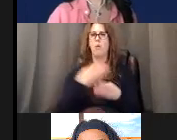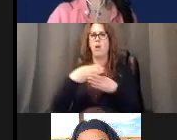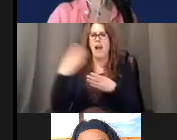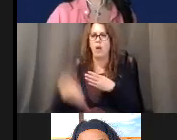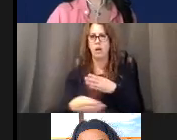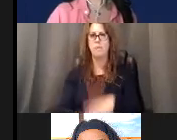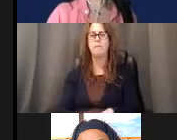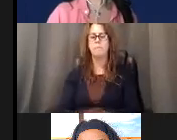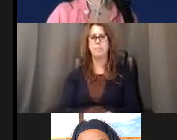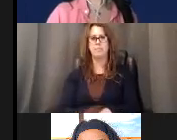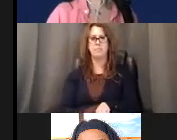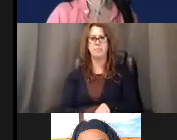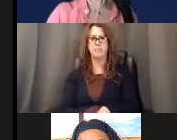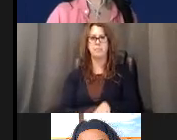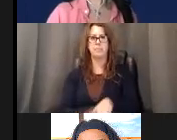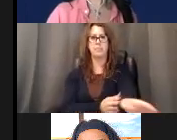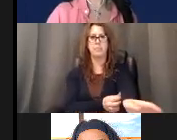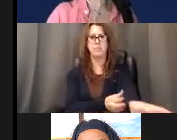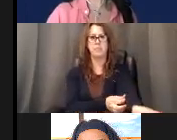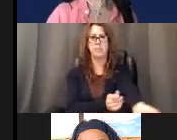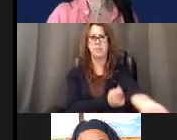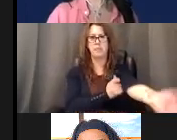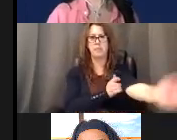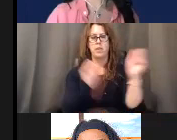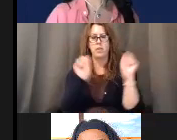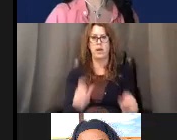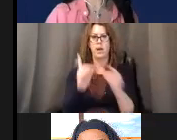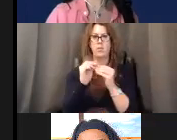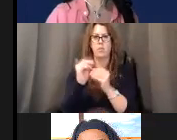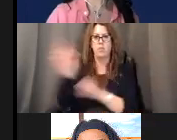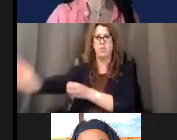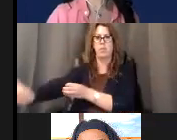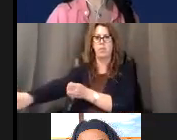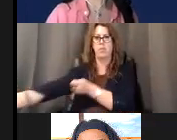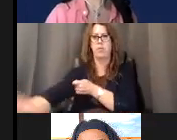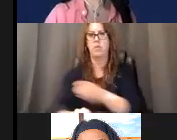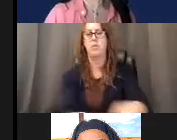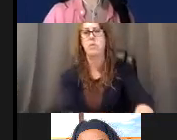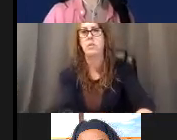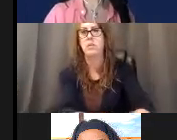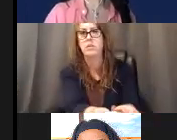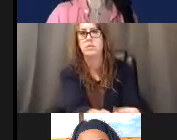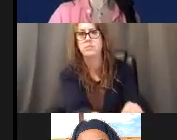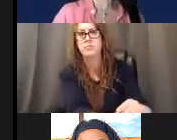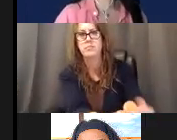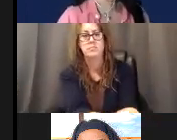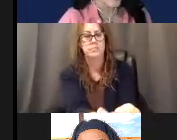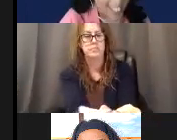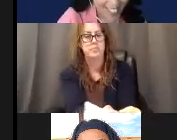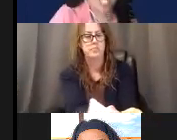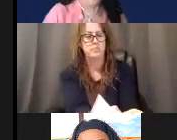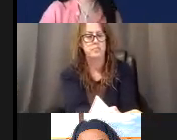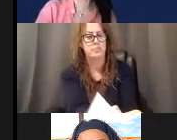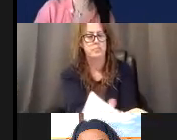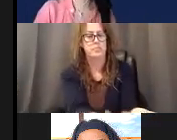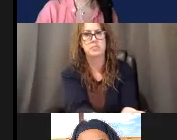Yeah, so then you can press one more time, just so we can save the Yeah, I got on this animation thing, guys. It was so bad. I've destroyed all of our slides. You're